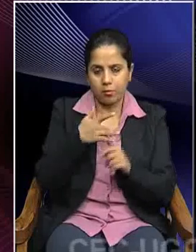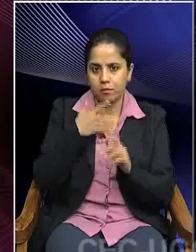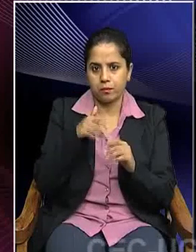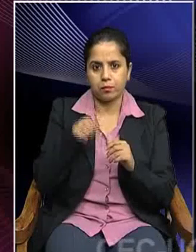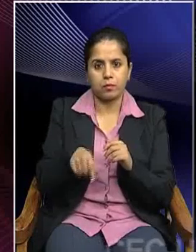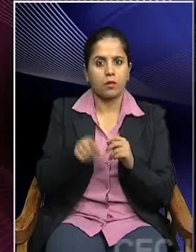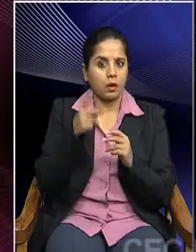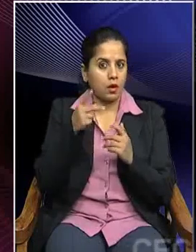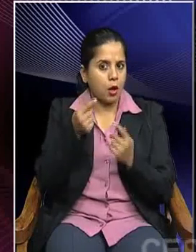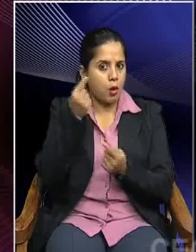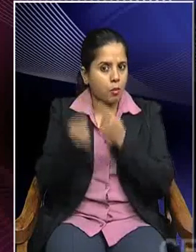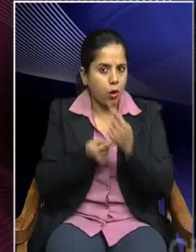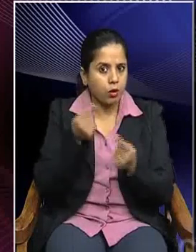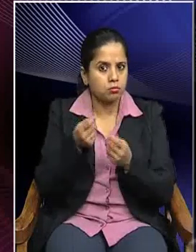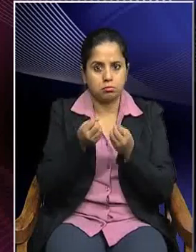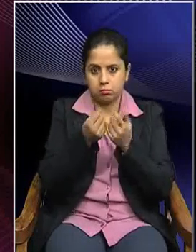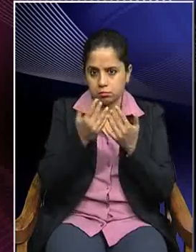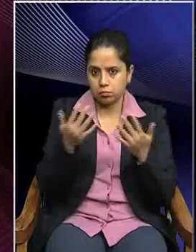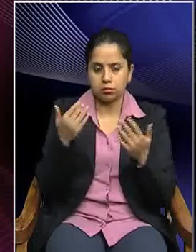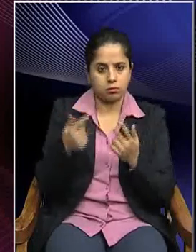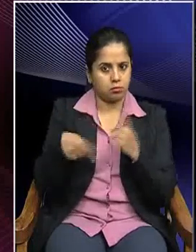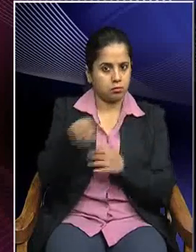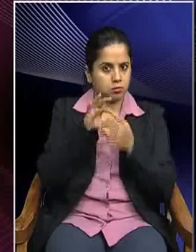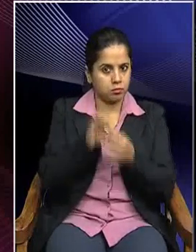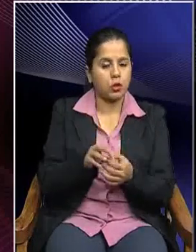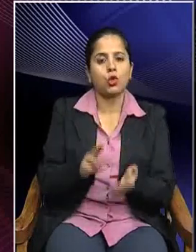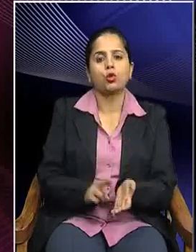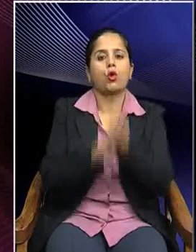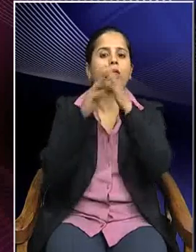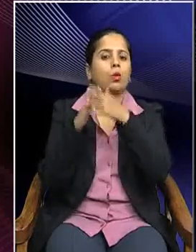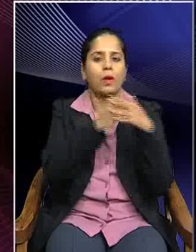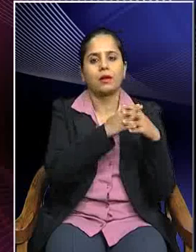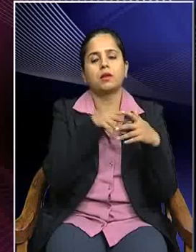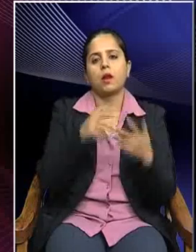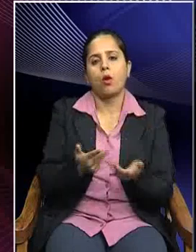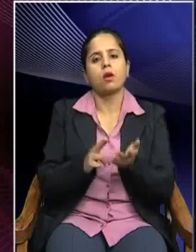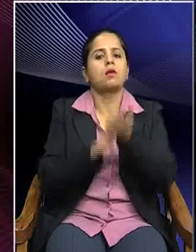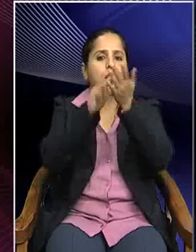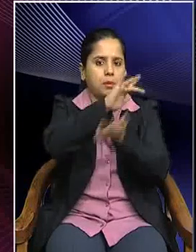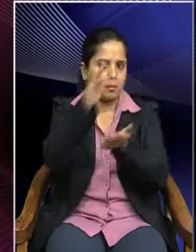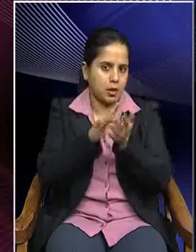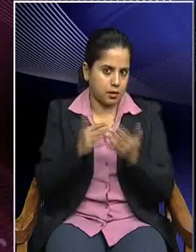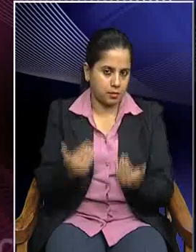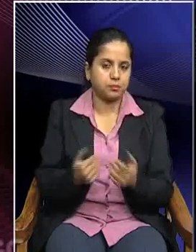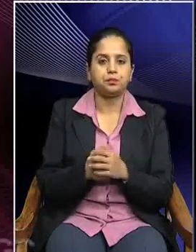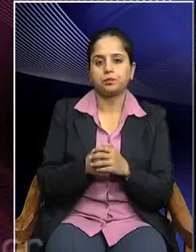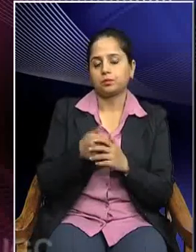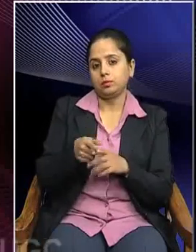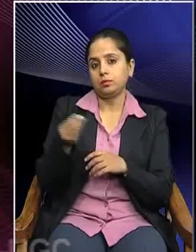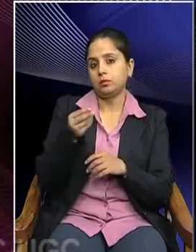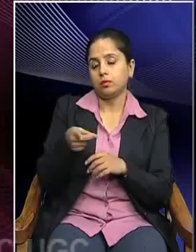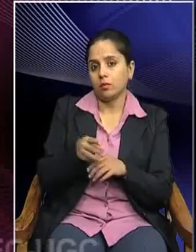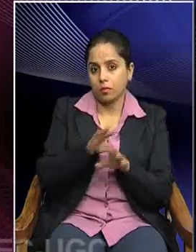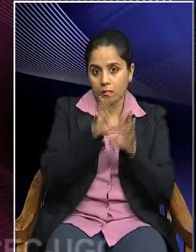across these polities in the northern and northwestern part of India. And certainly, since these